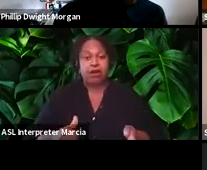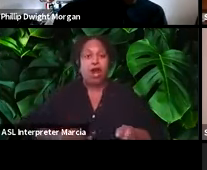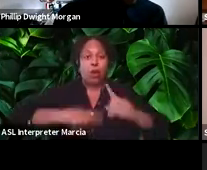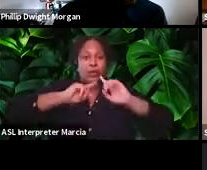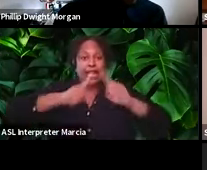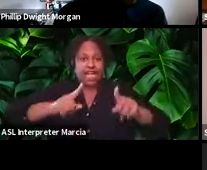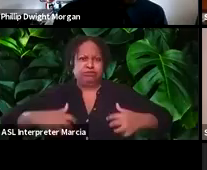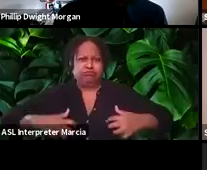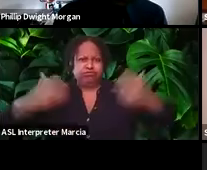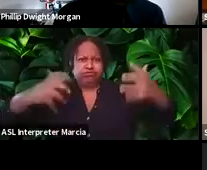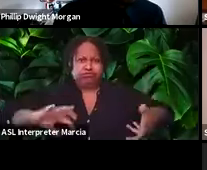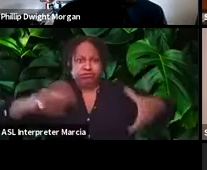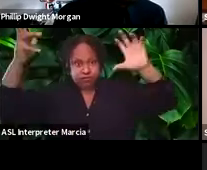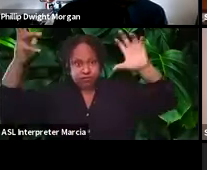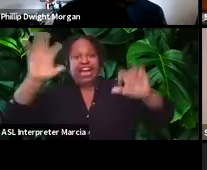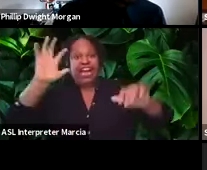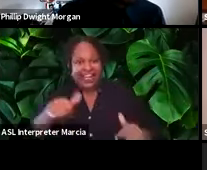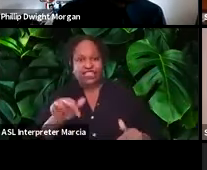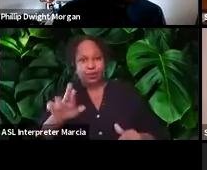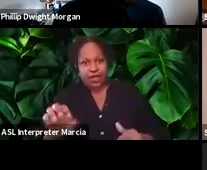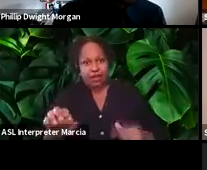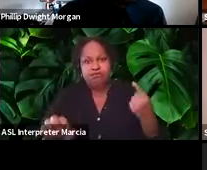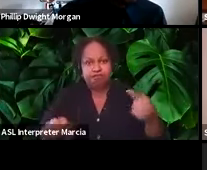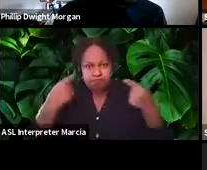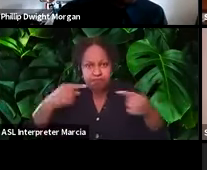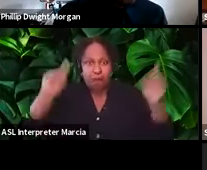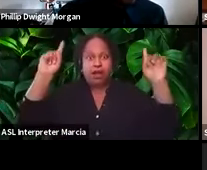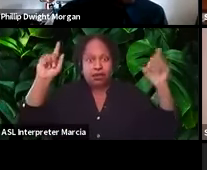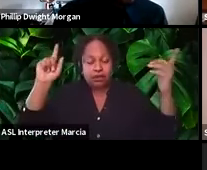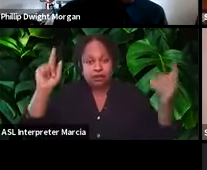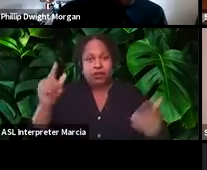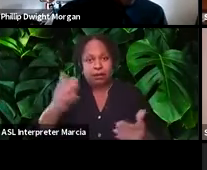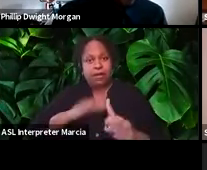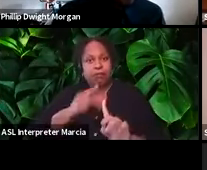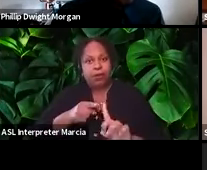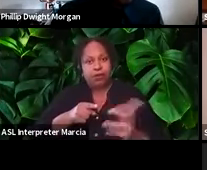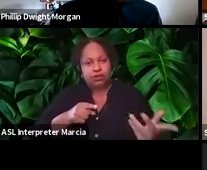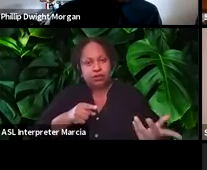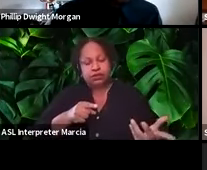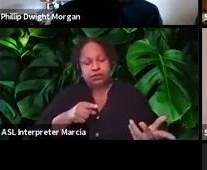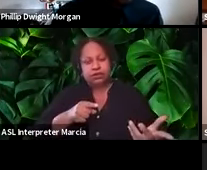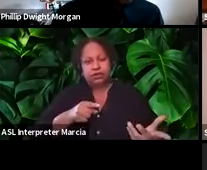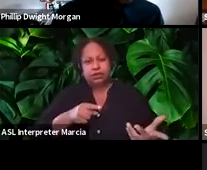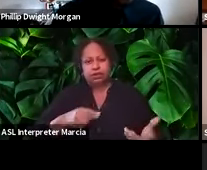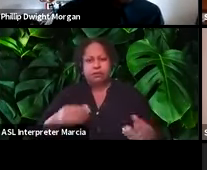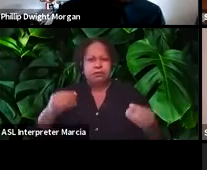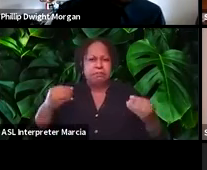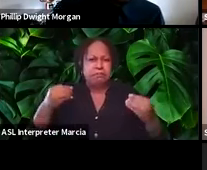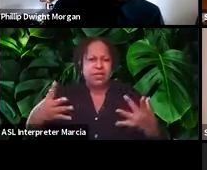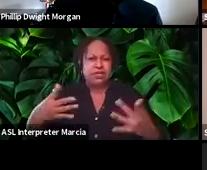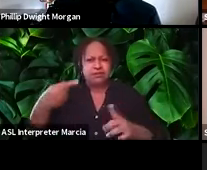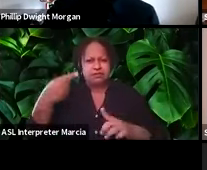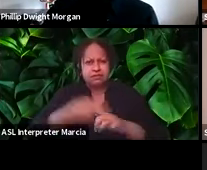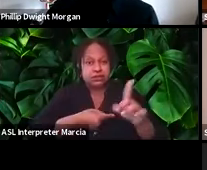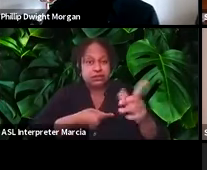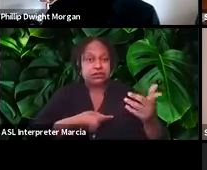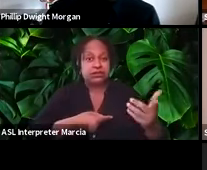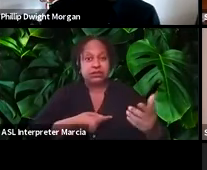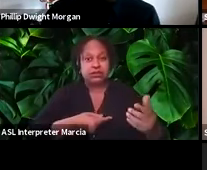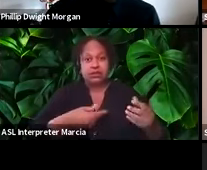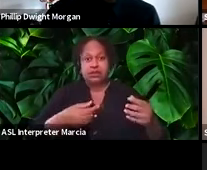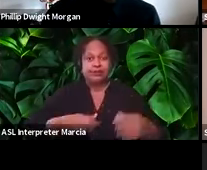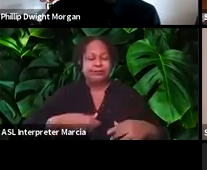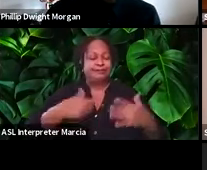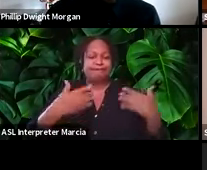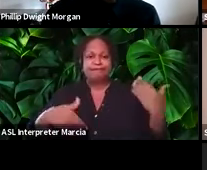rare. And that's basically what I was speaking of. It was the fact that, like, for so many months, for so many